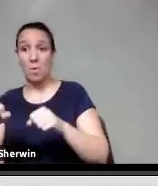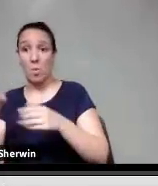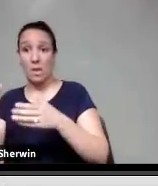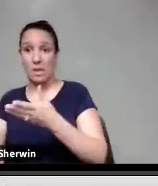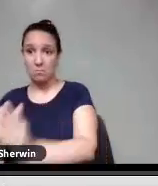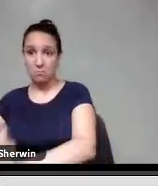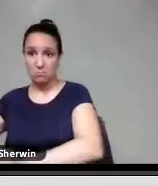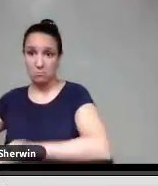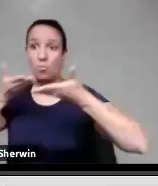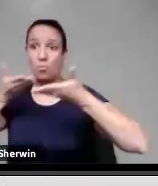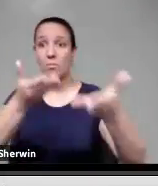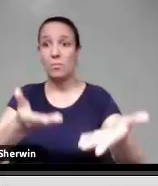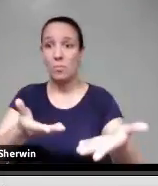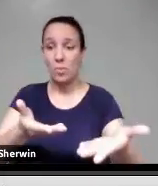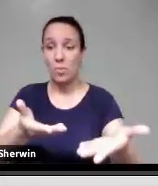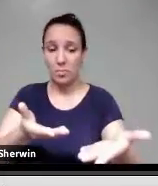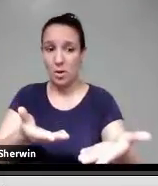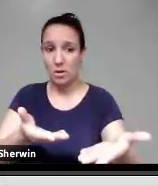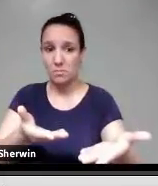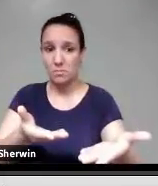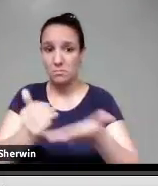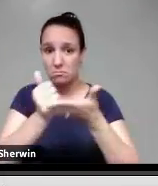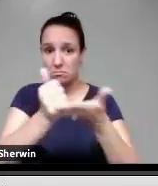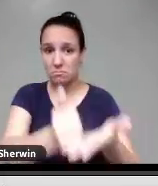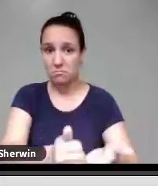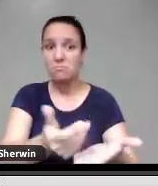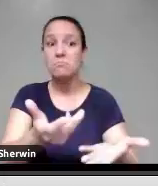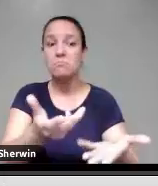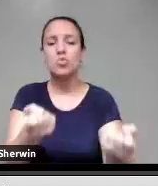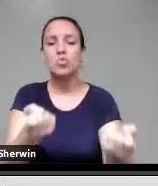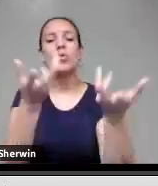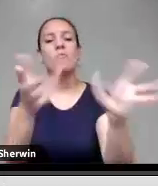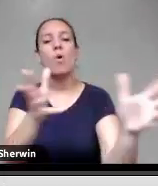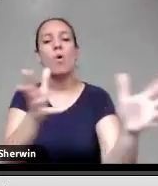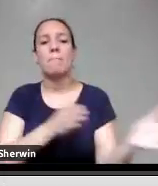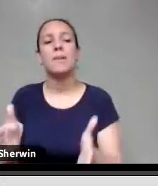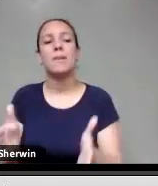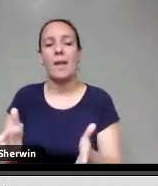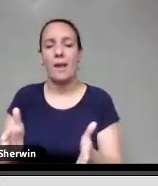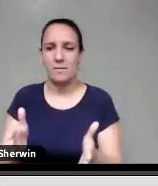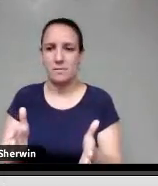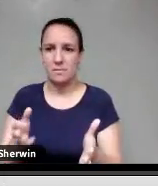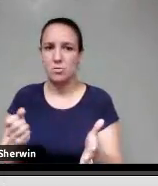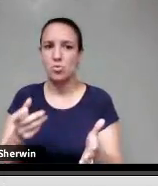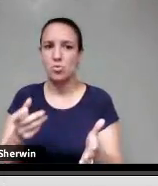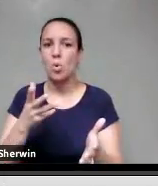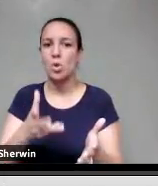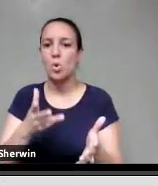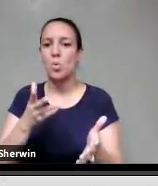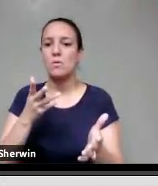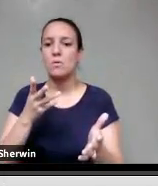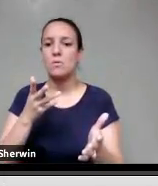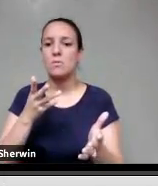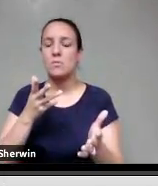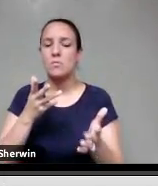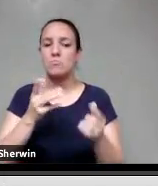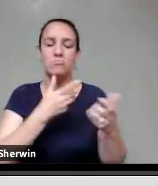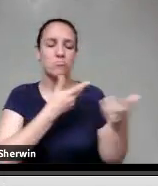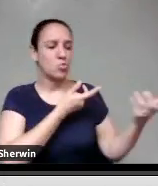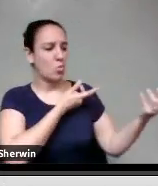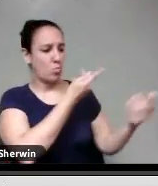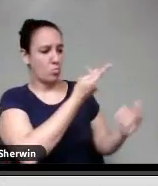you. So then you've kind of planned in advance for that. In other words, you're going to kind of role play what might happen when you